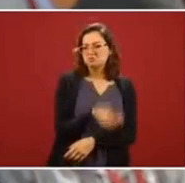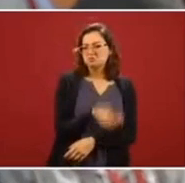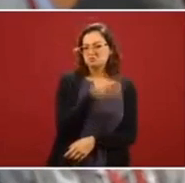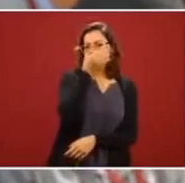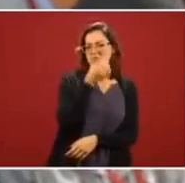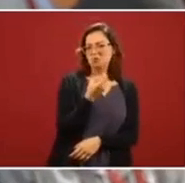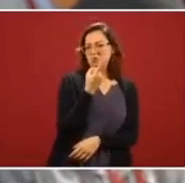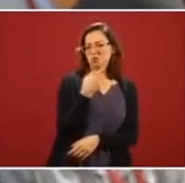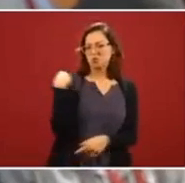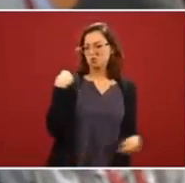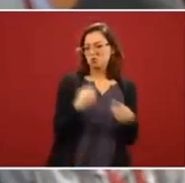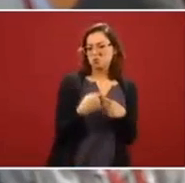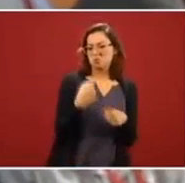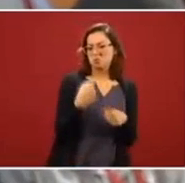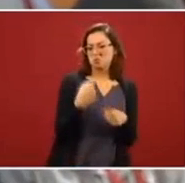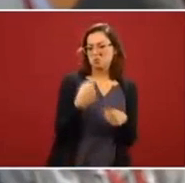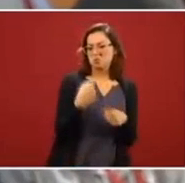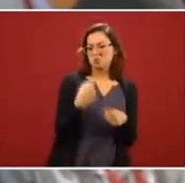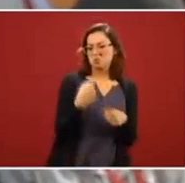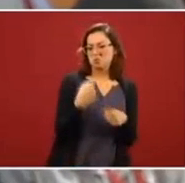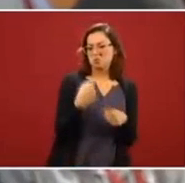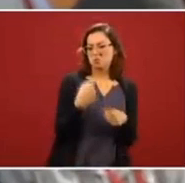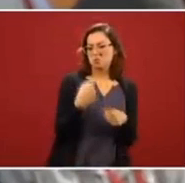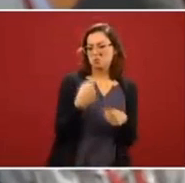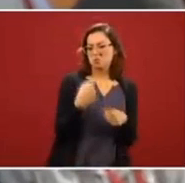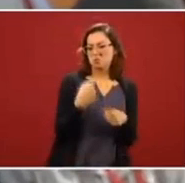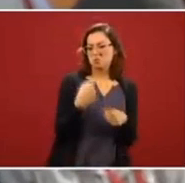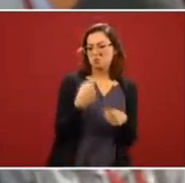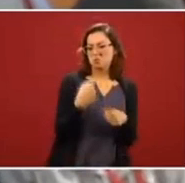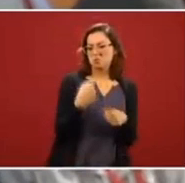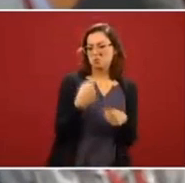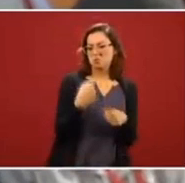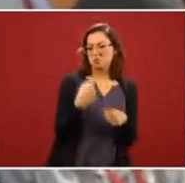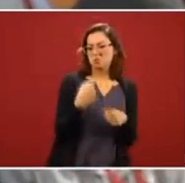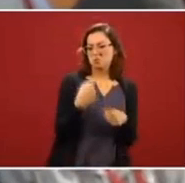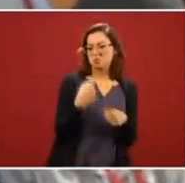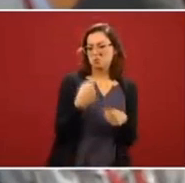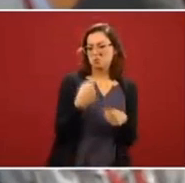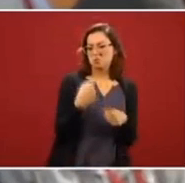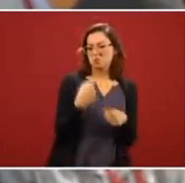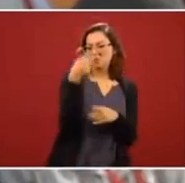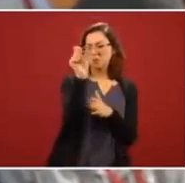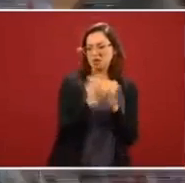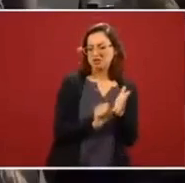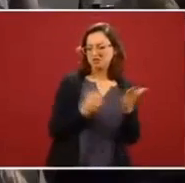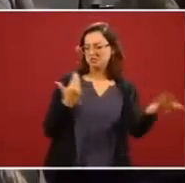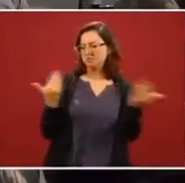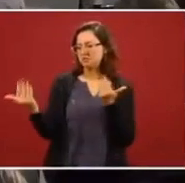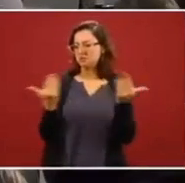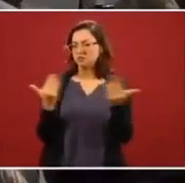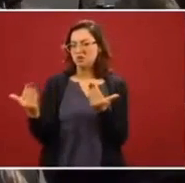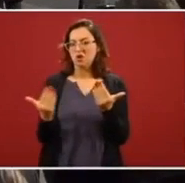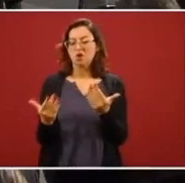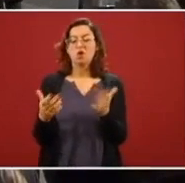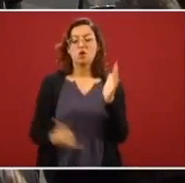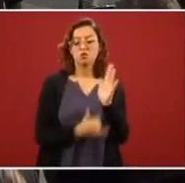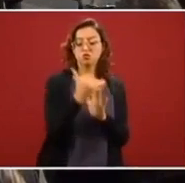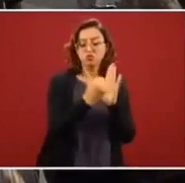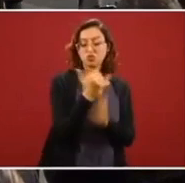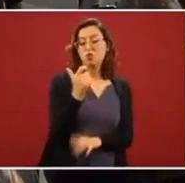en obra, sino también en presupuesto. not just in the work, but also in the budget. Bueno,